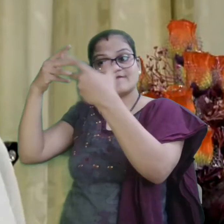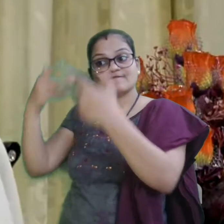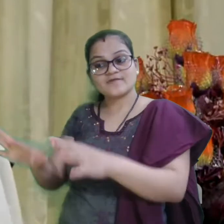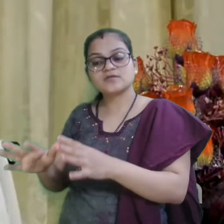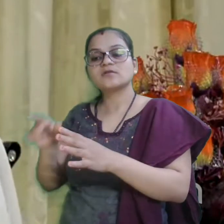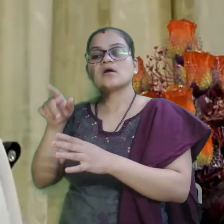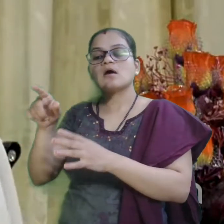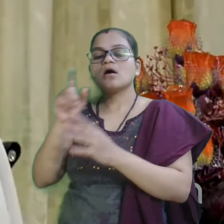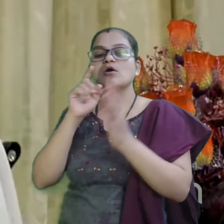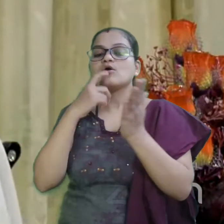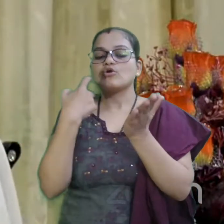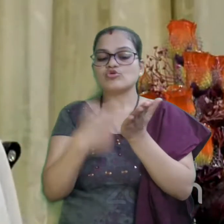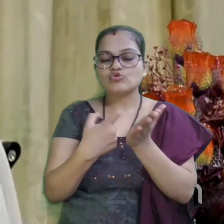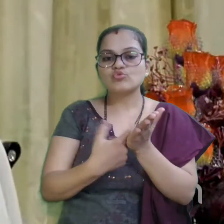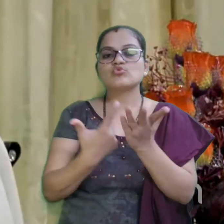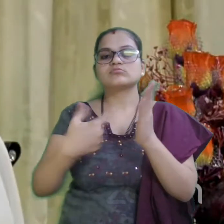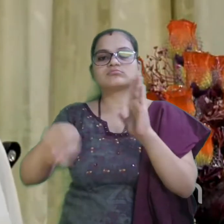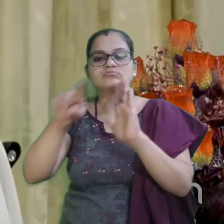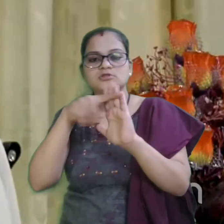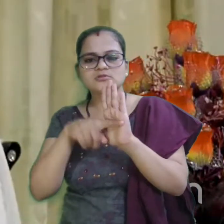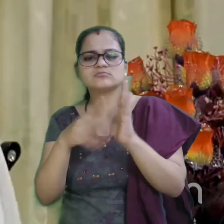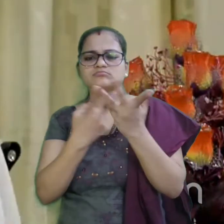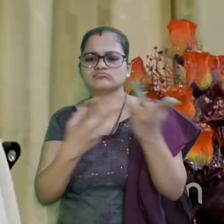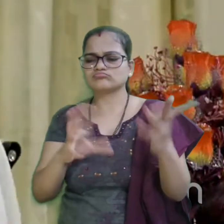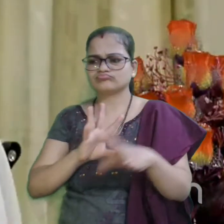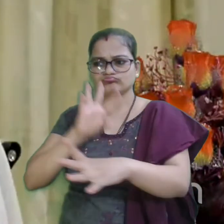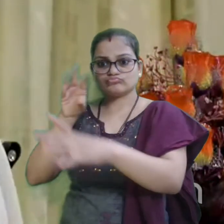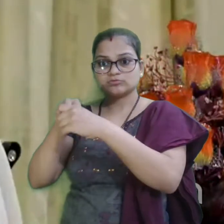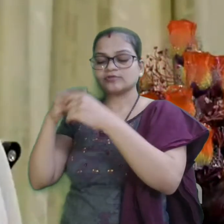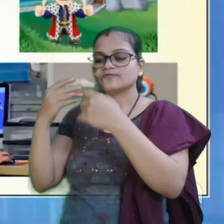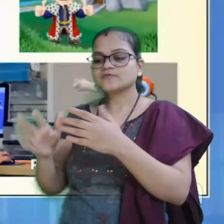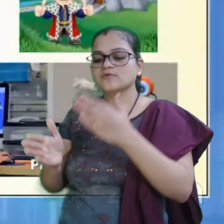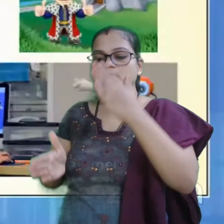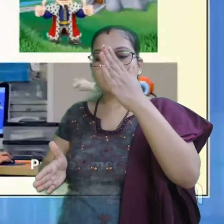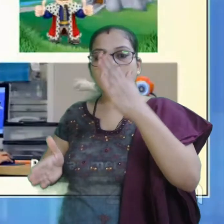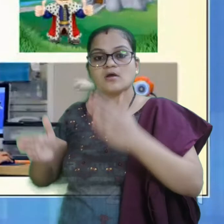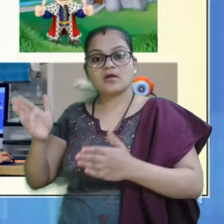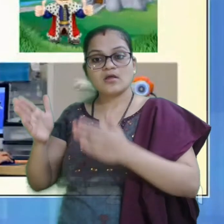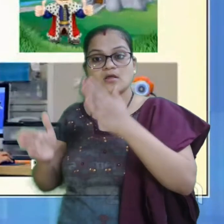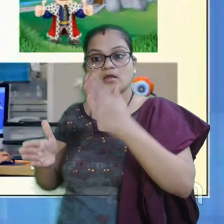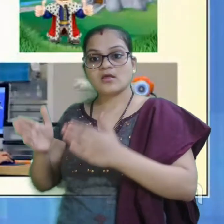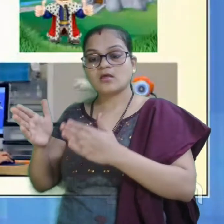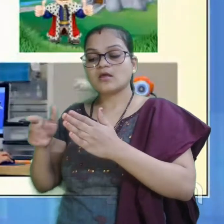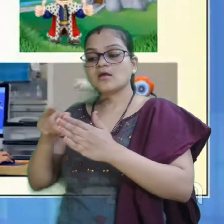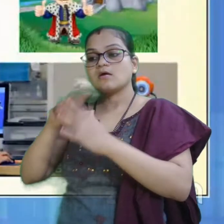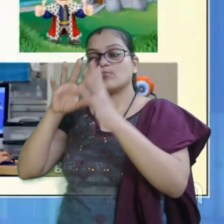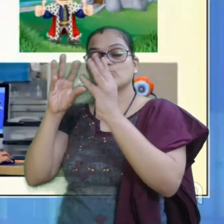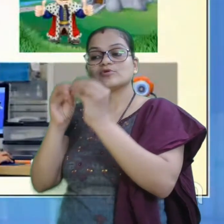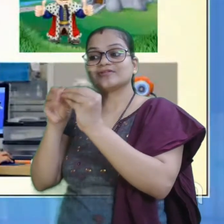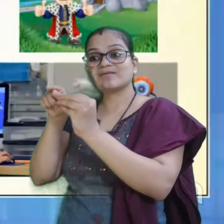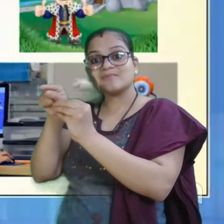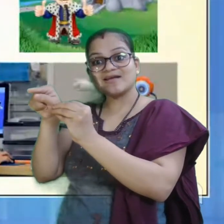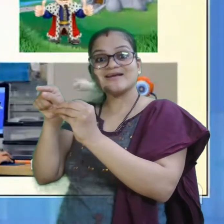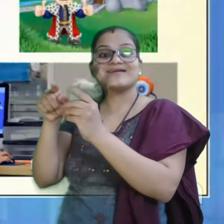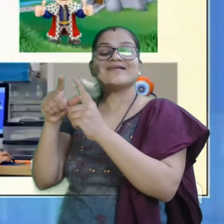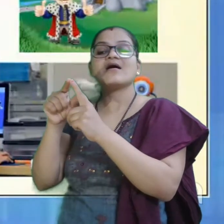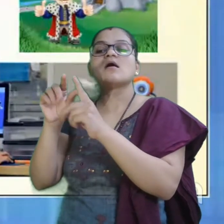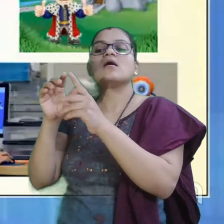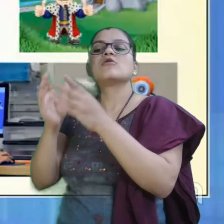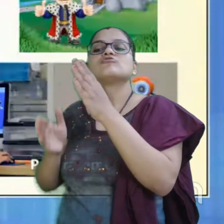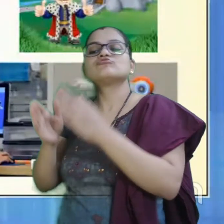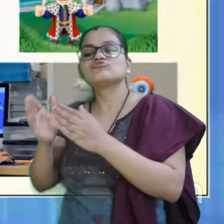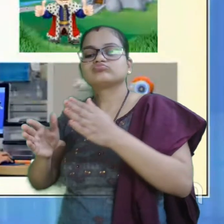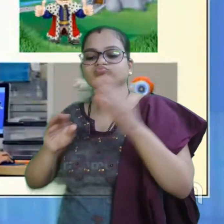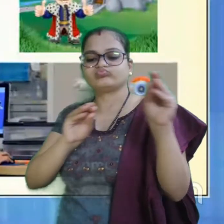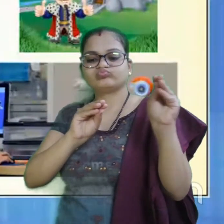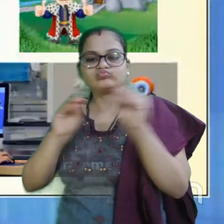that program is executed, the instructions goes to the robot, and through the mechanical, and all the mechanical part is